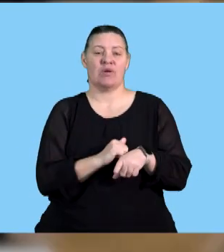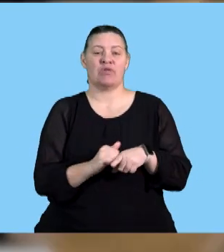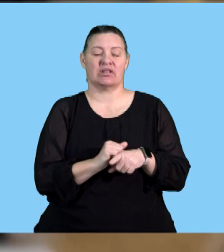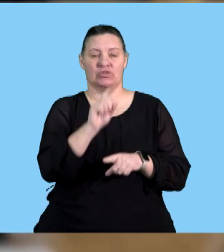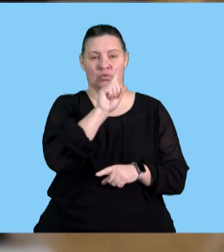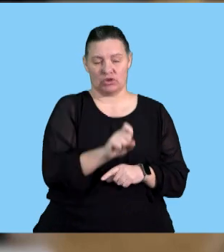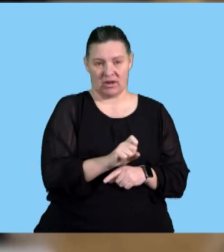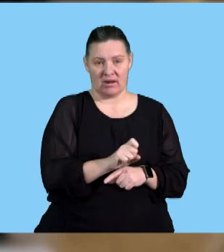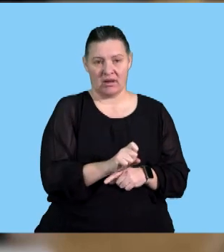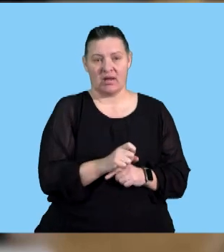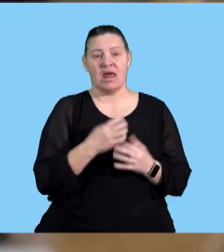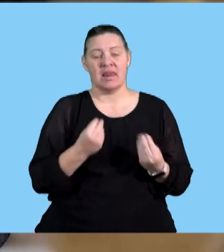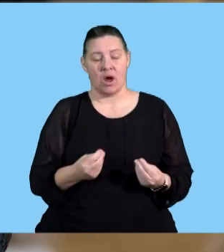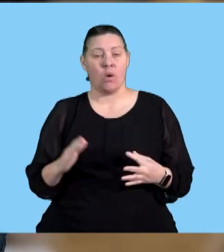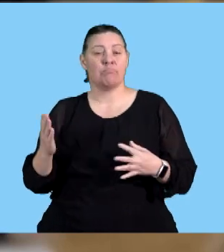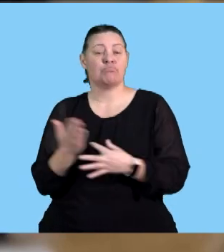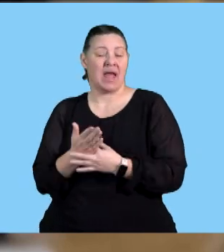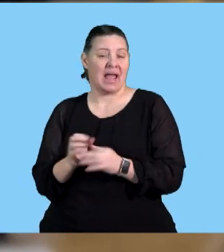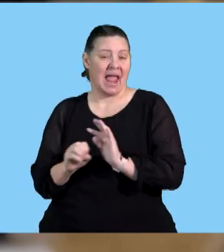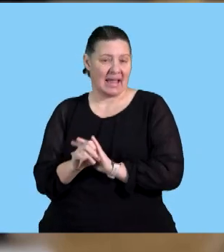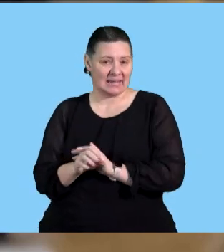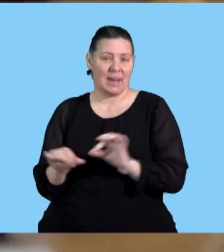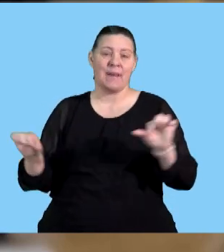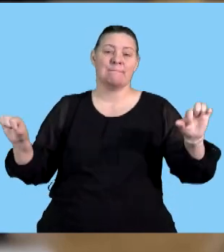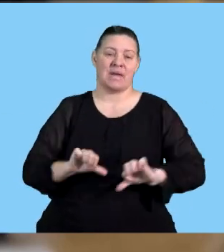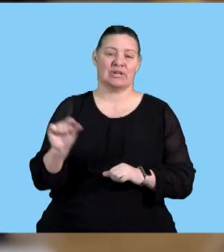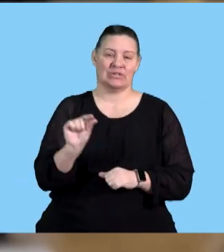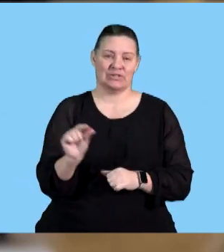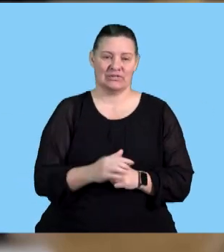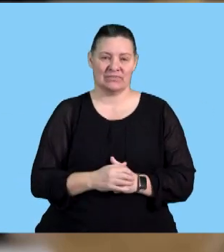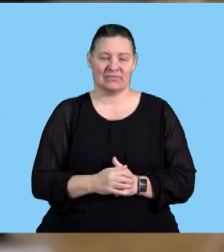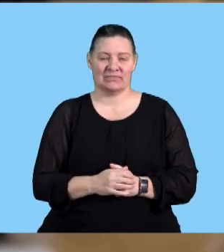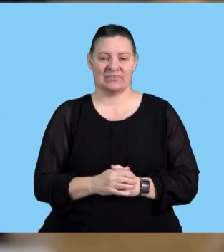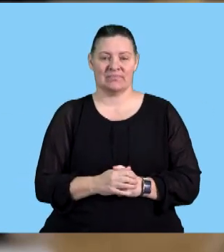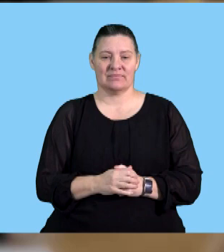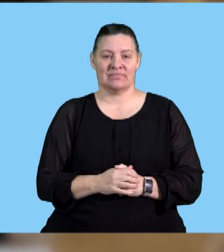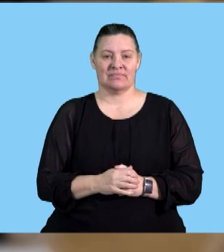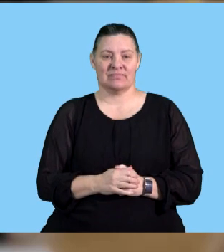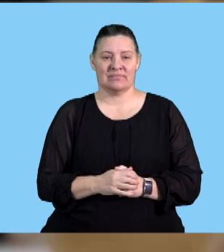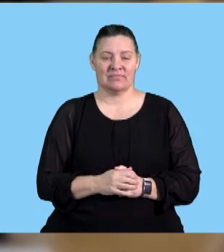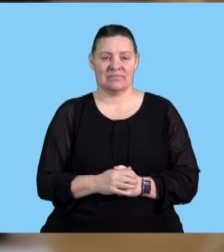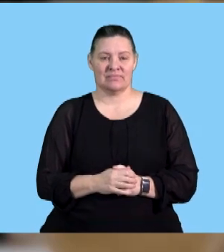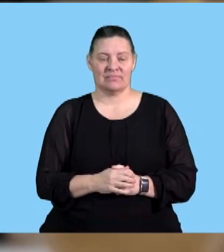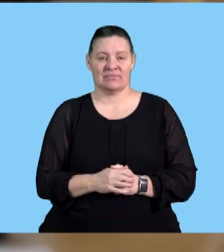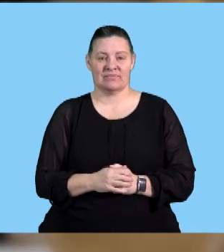Okay, learners, we are done with our practice question. Now let us go to our 8th break. We will be right back.